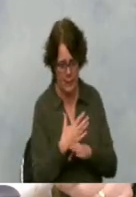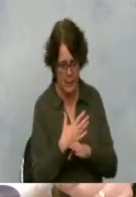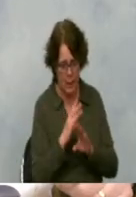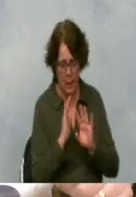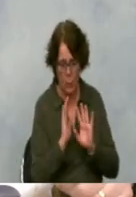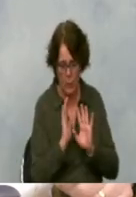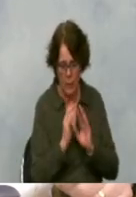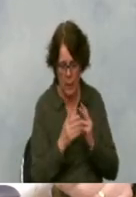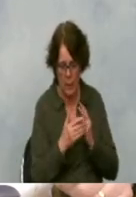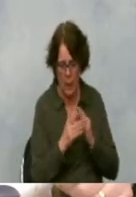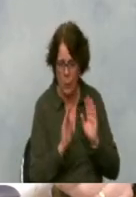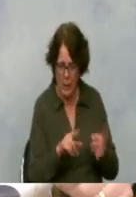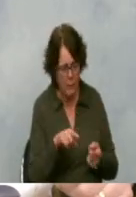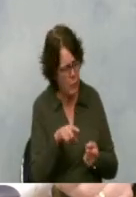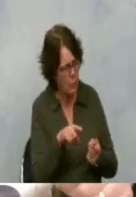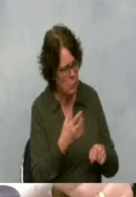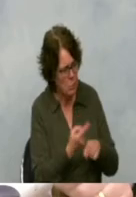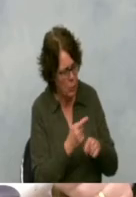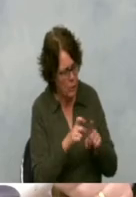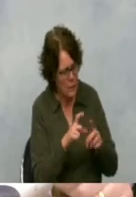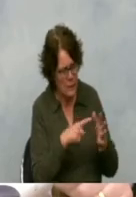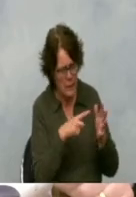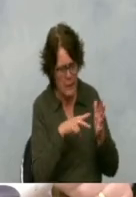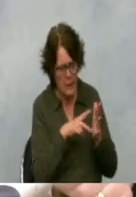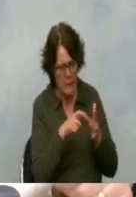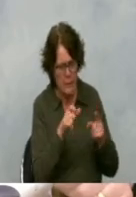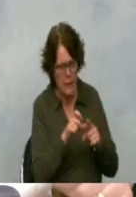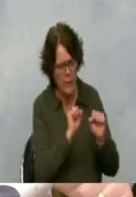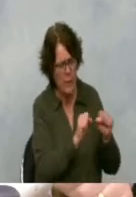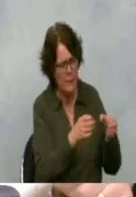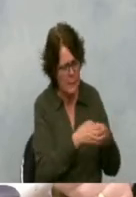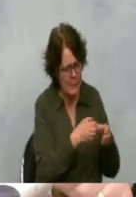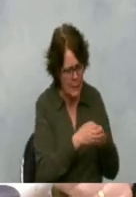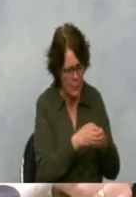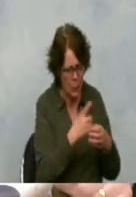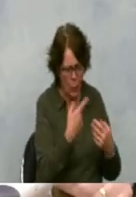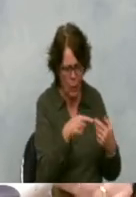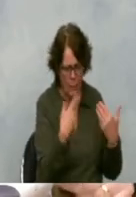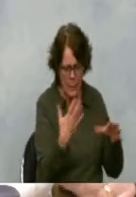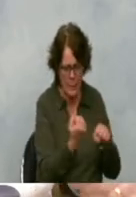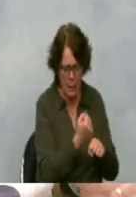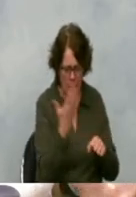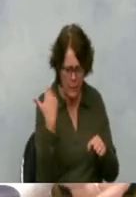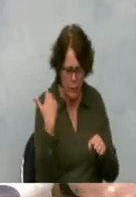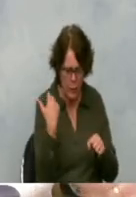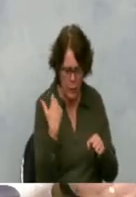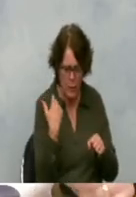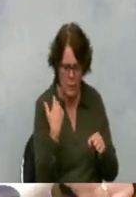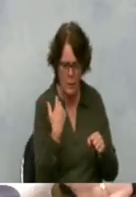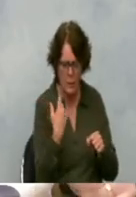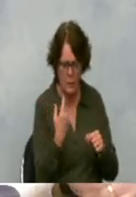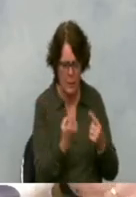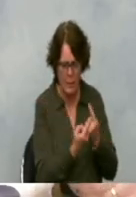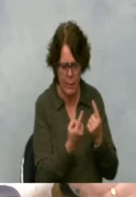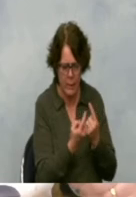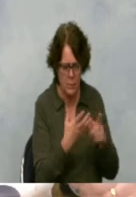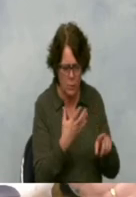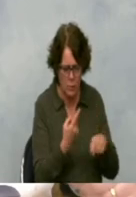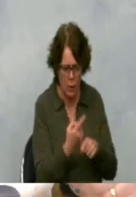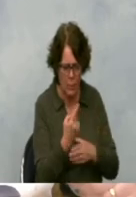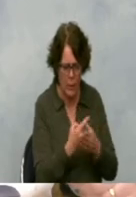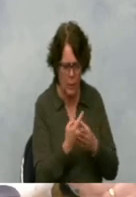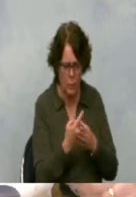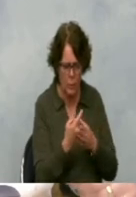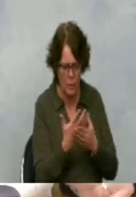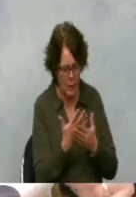with David and his team to see what has been done, the sort of things you're talking about around measures that have been taken to step back from